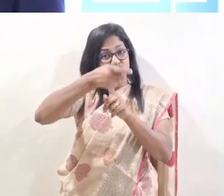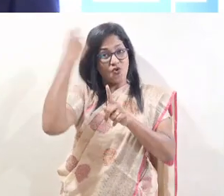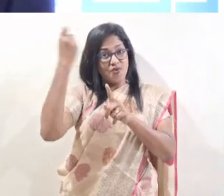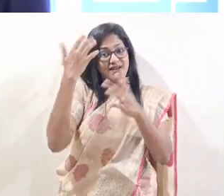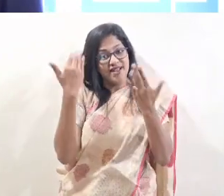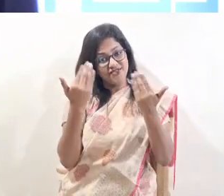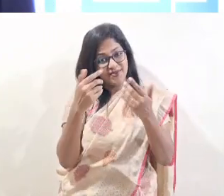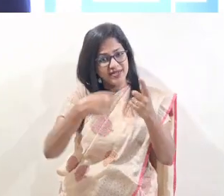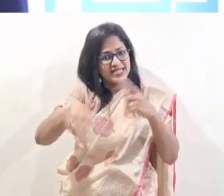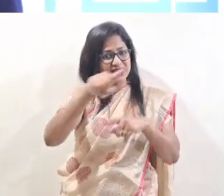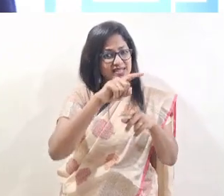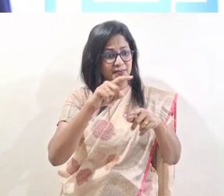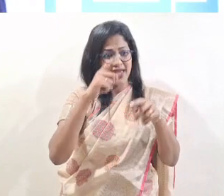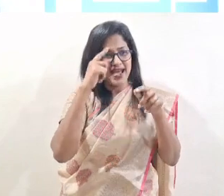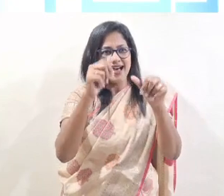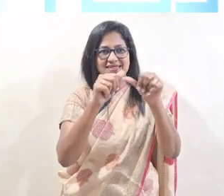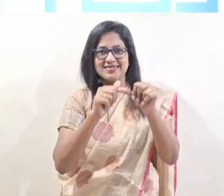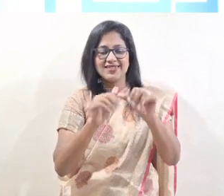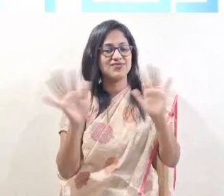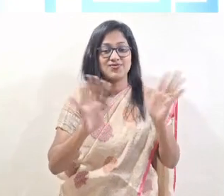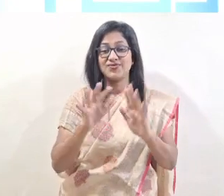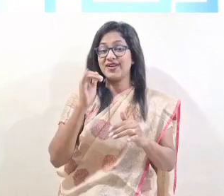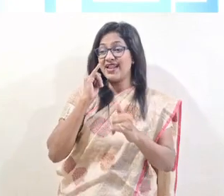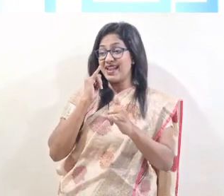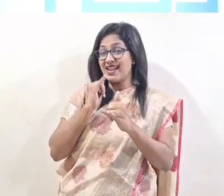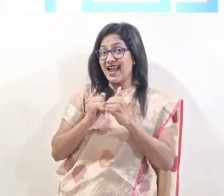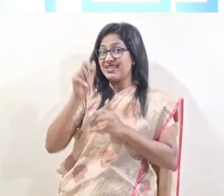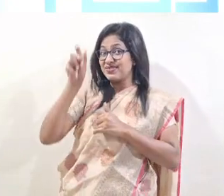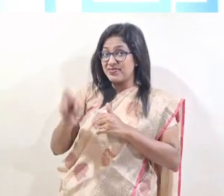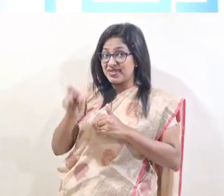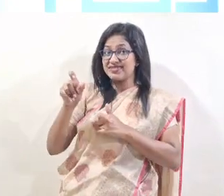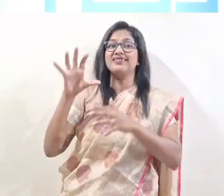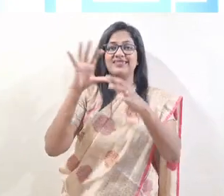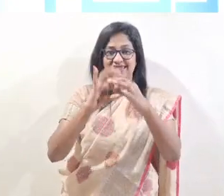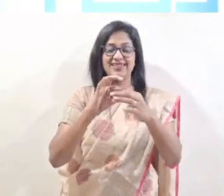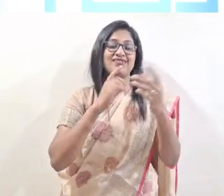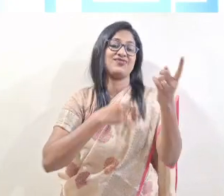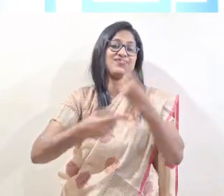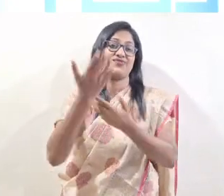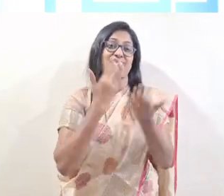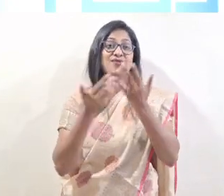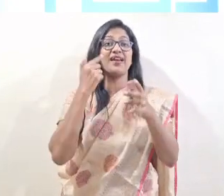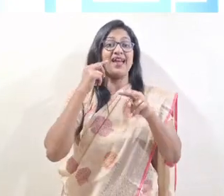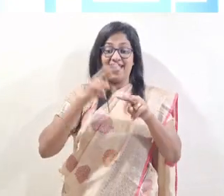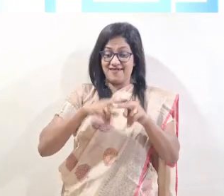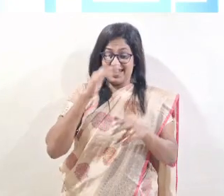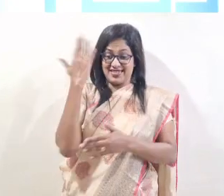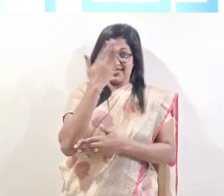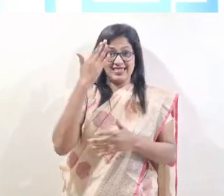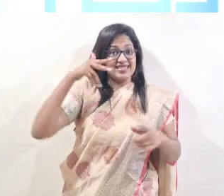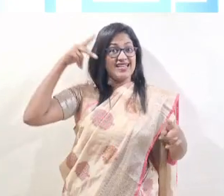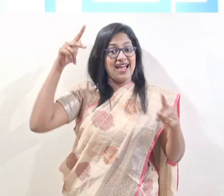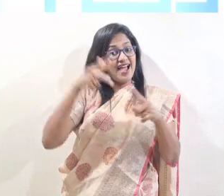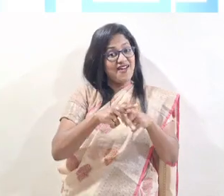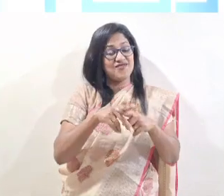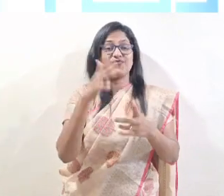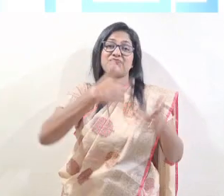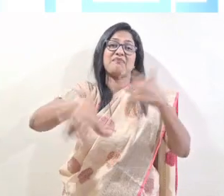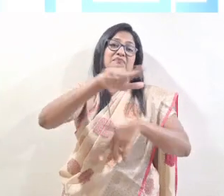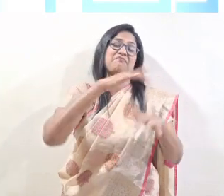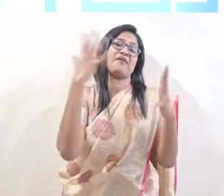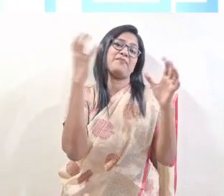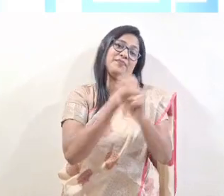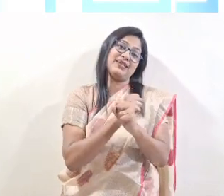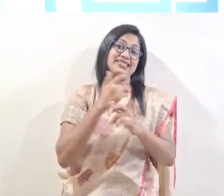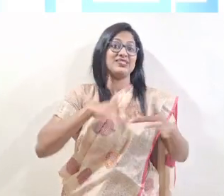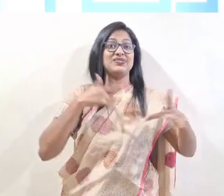I'm not expecting an answer. I'm just trying to tell you the last speaker in the session is going to speak on that. So if you leave the session, you will probably miss something very